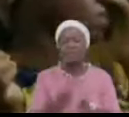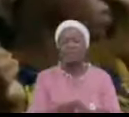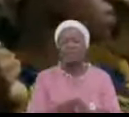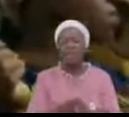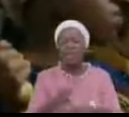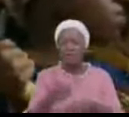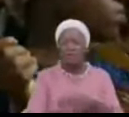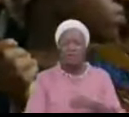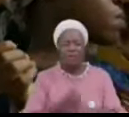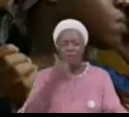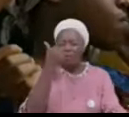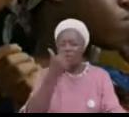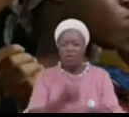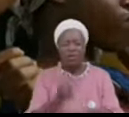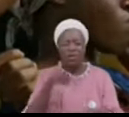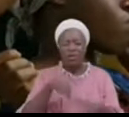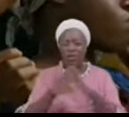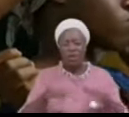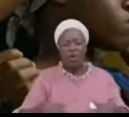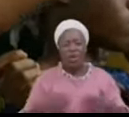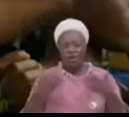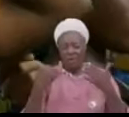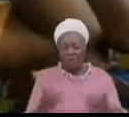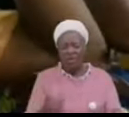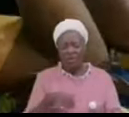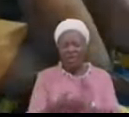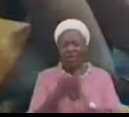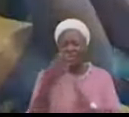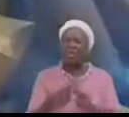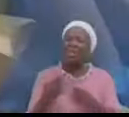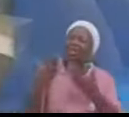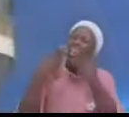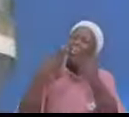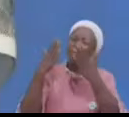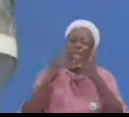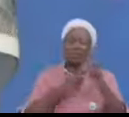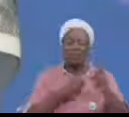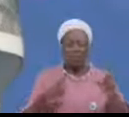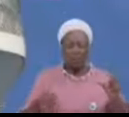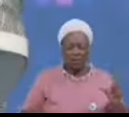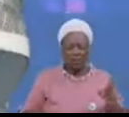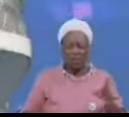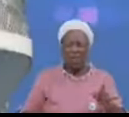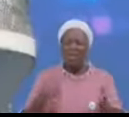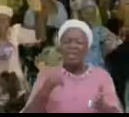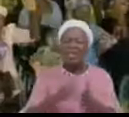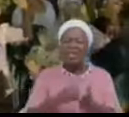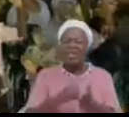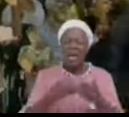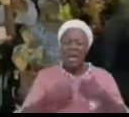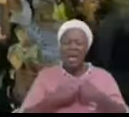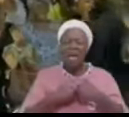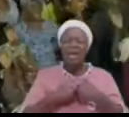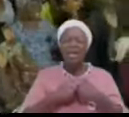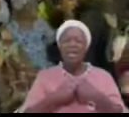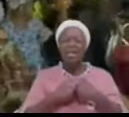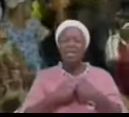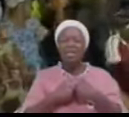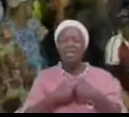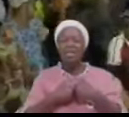Confirmation in your life right now. Thank you, Lord. It is done.